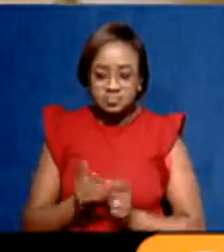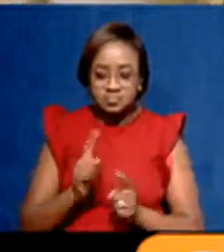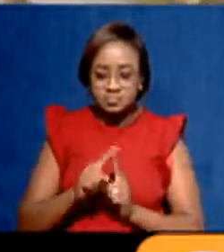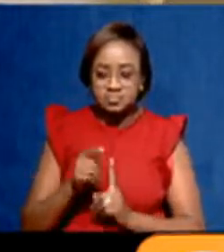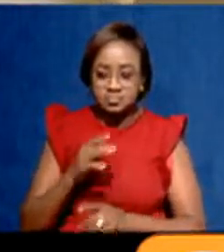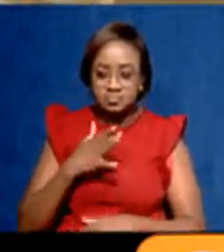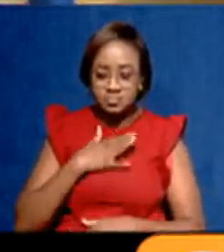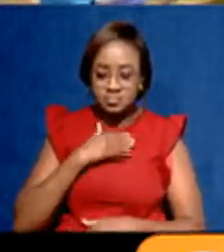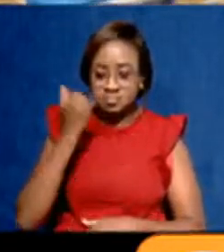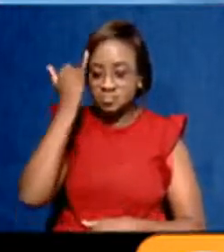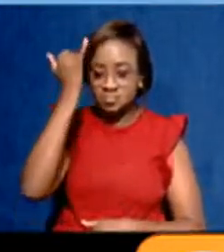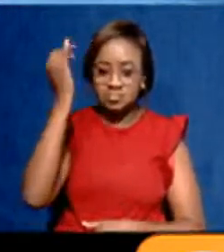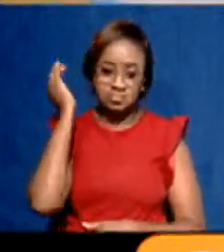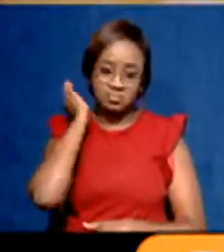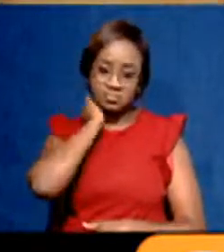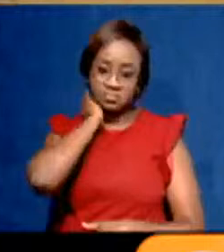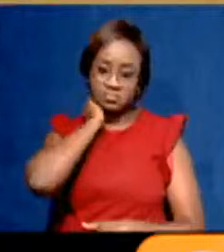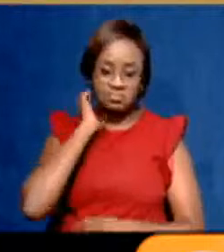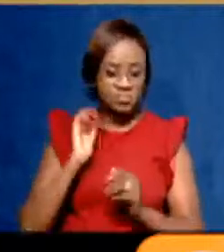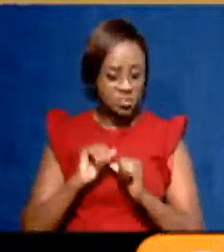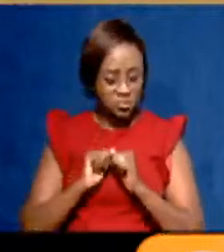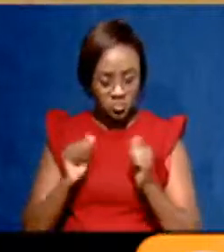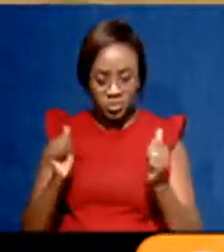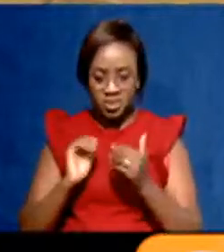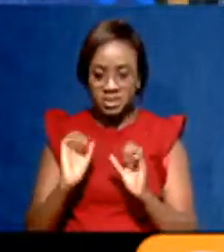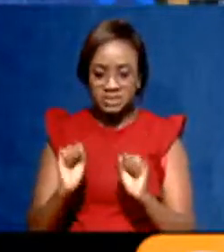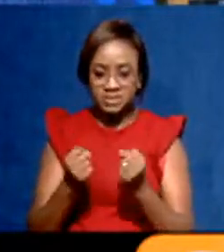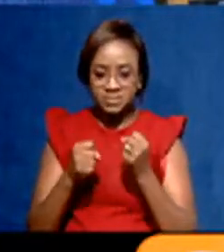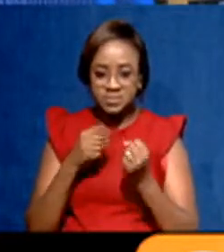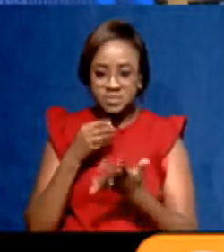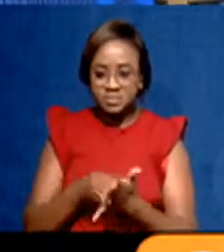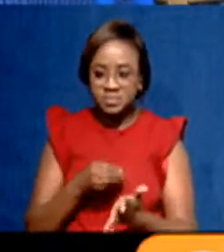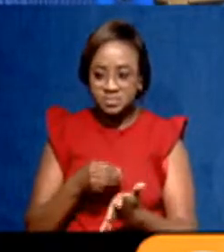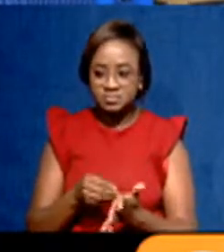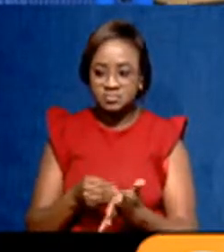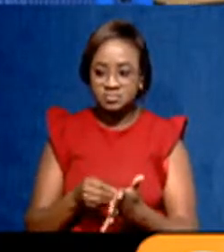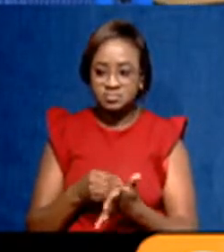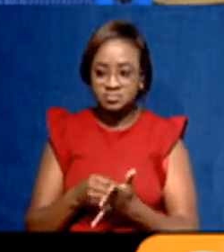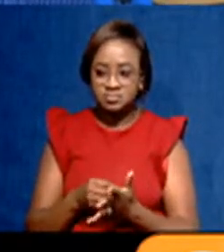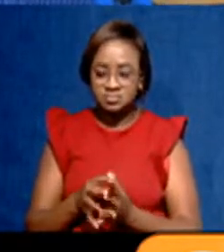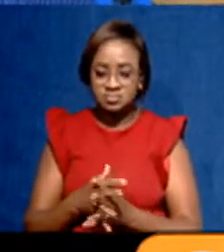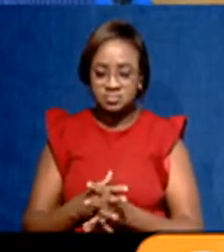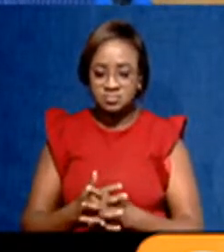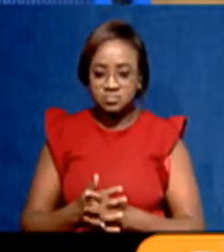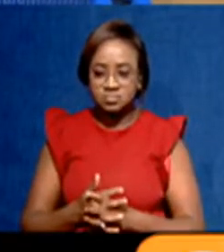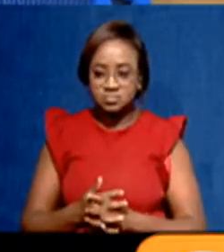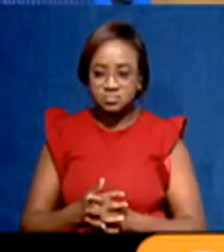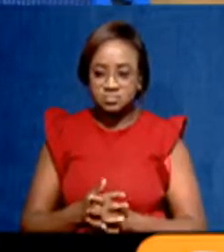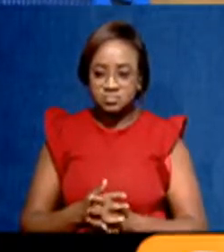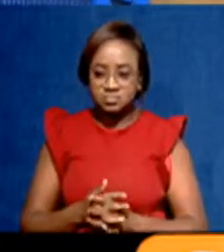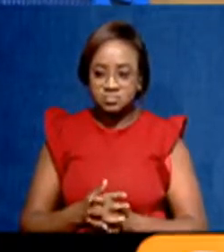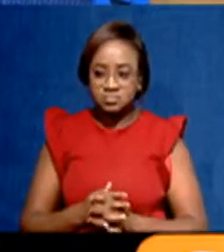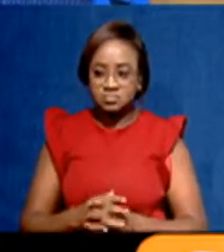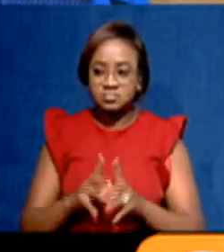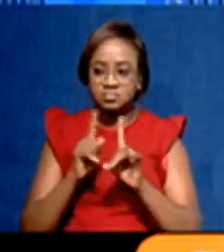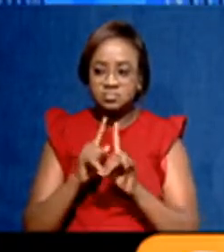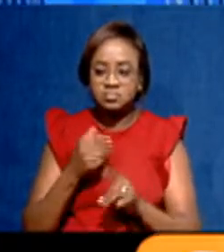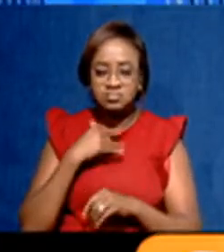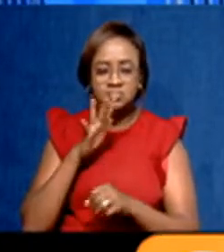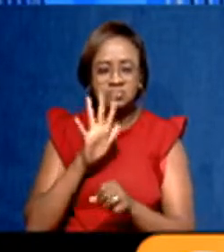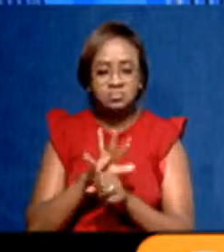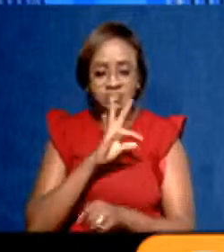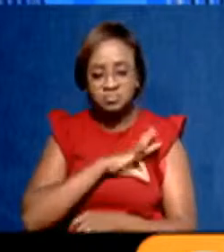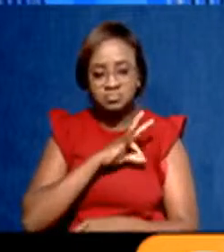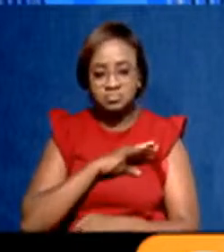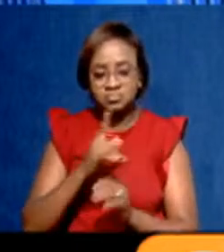did in Murang'a was very cost effective. And quite many families benefit, in particular because they also